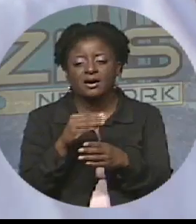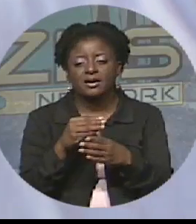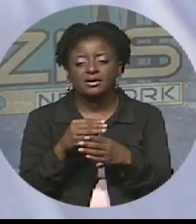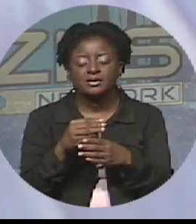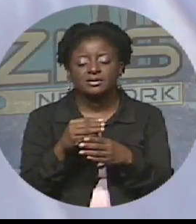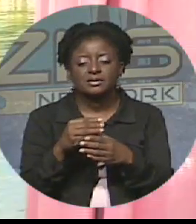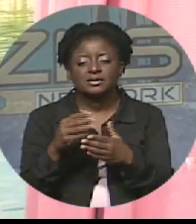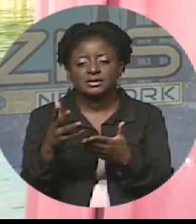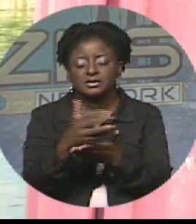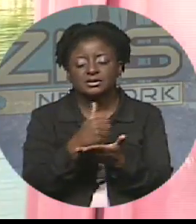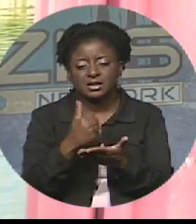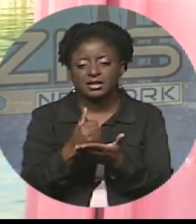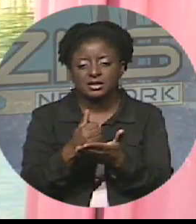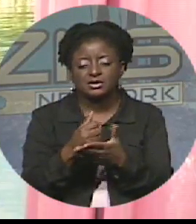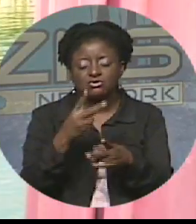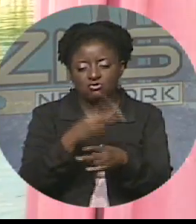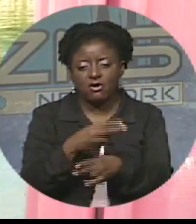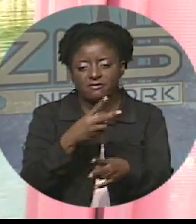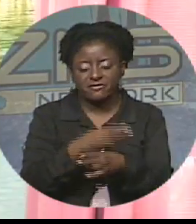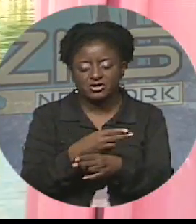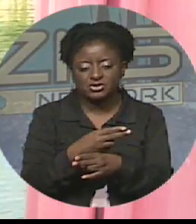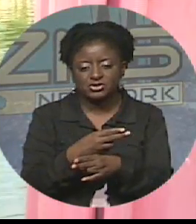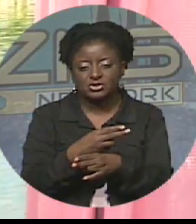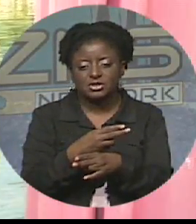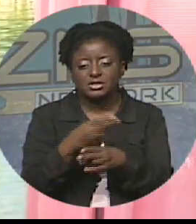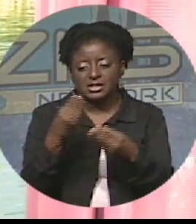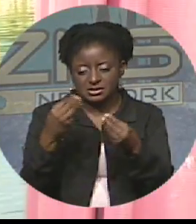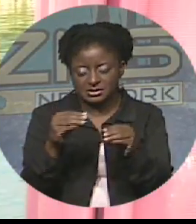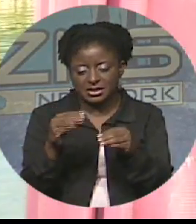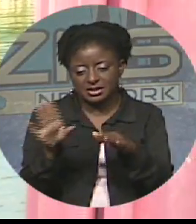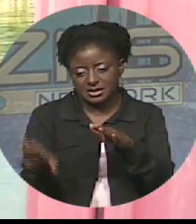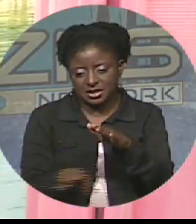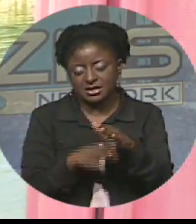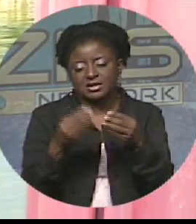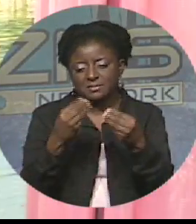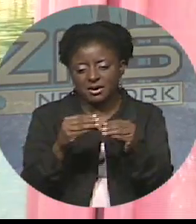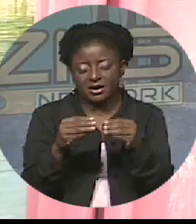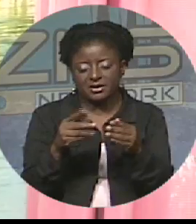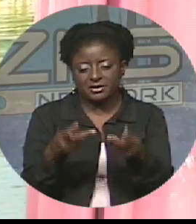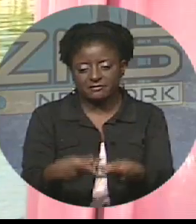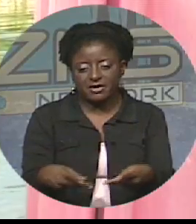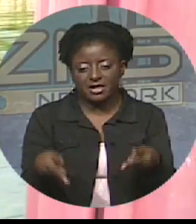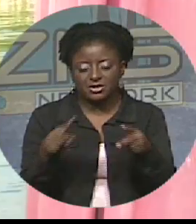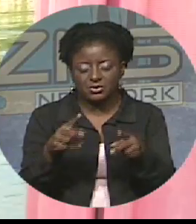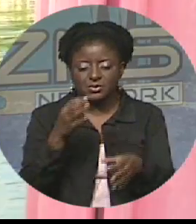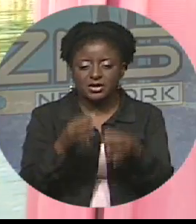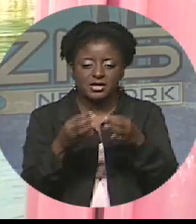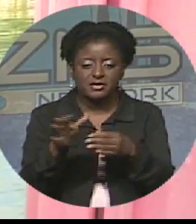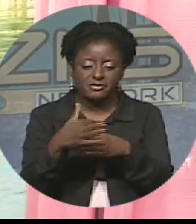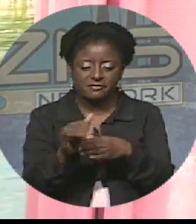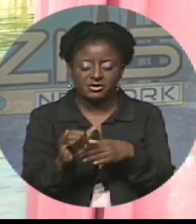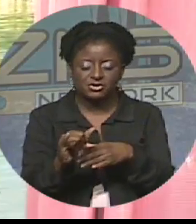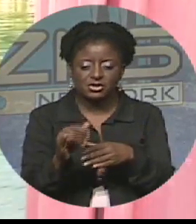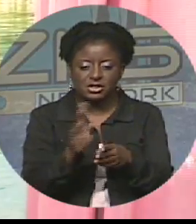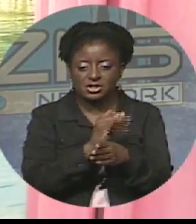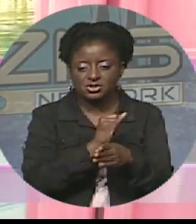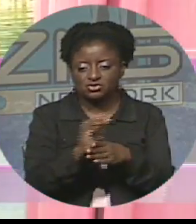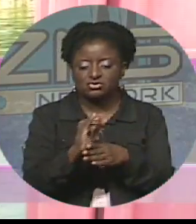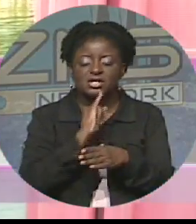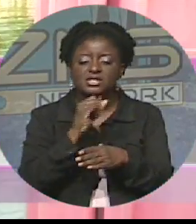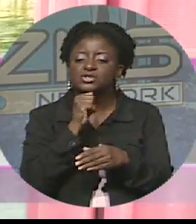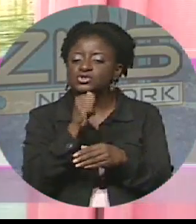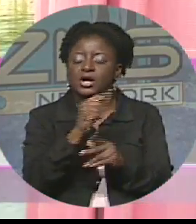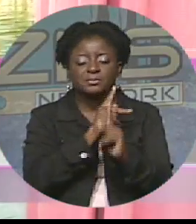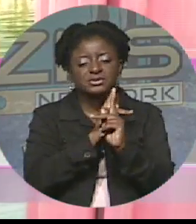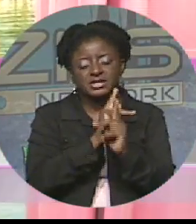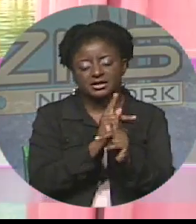It has to stop. Fishermen on this island are all in agreement about one thing. They say if the fishing industry is not protected, it will